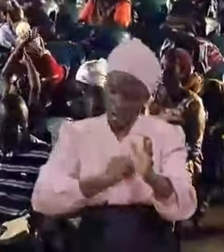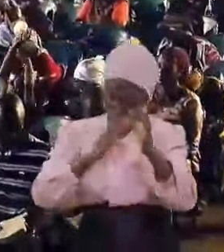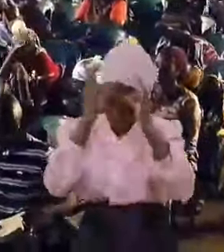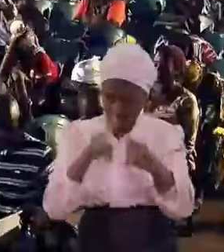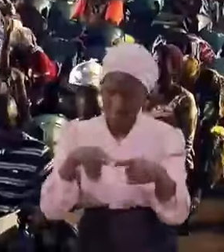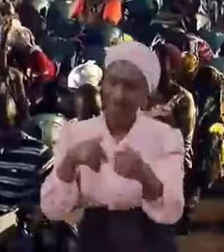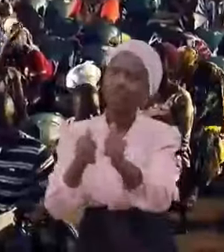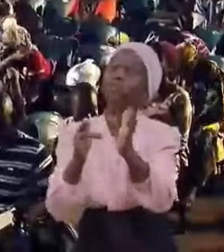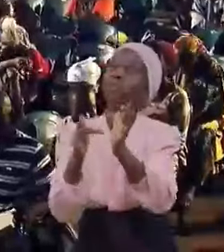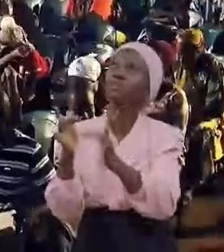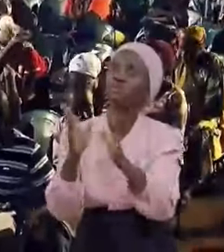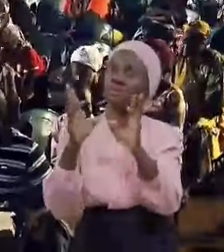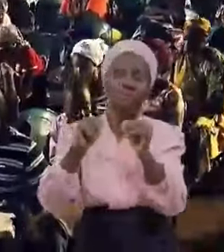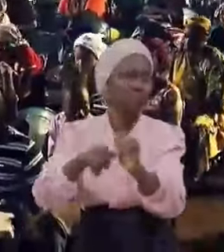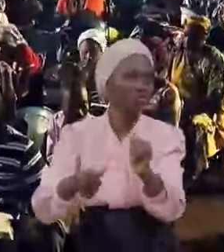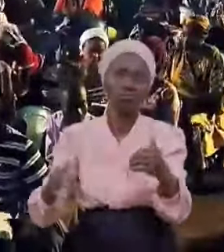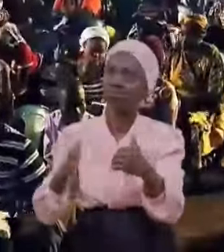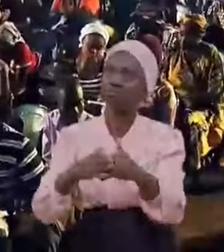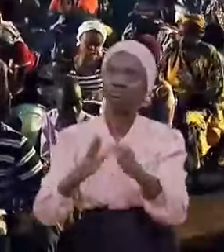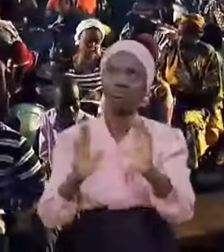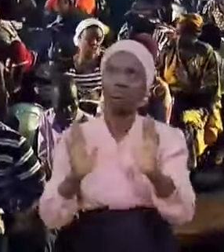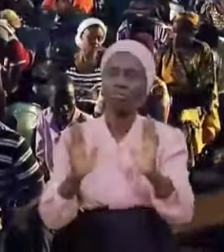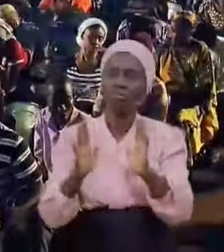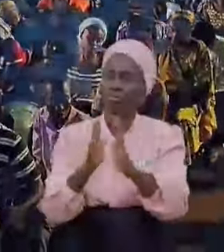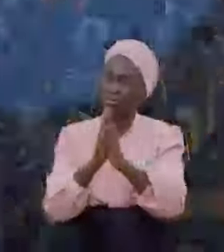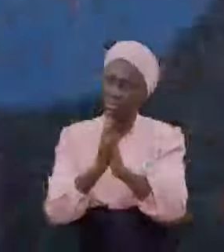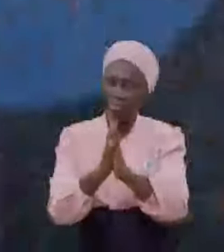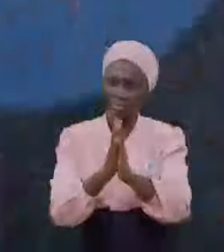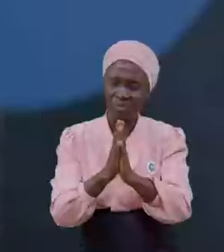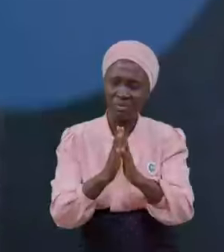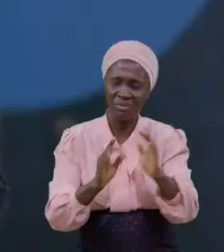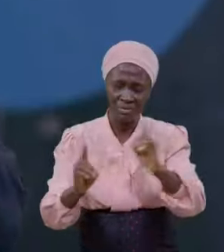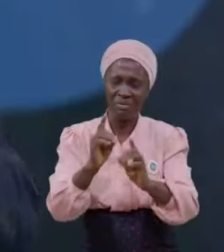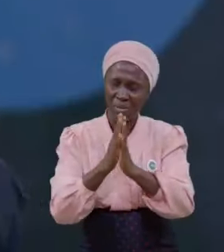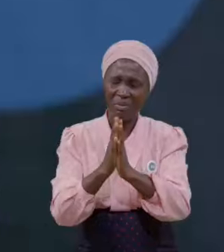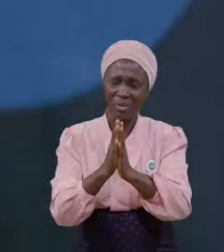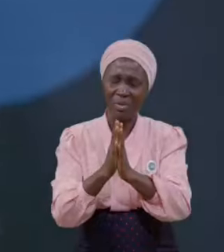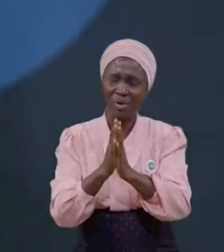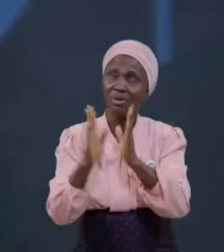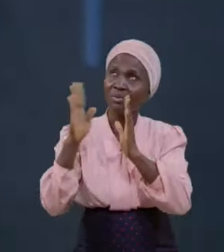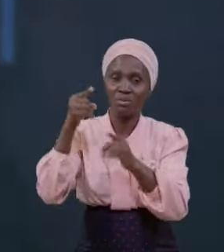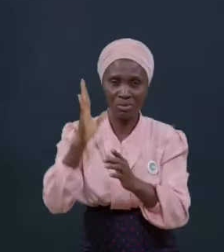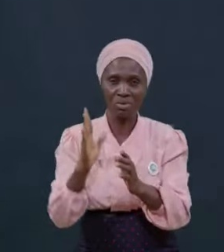The turning back. The world behind me, the cross before me.